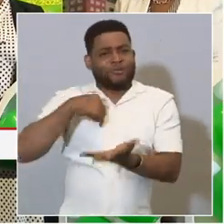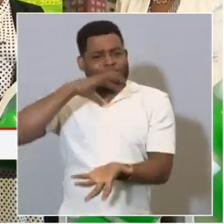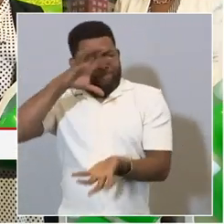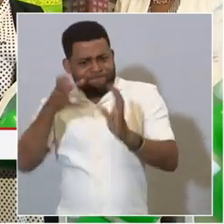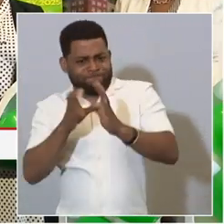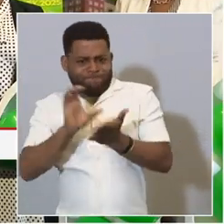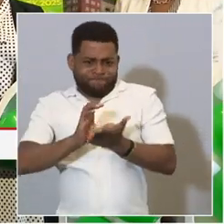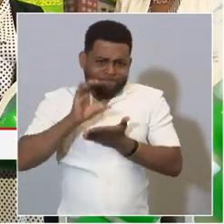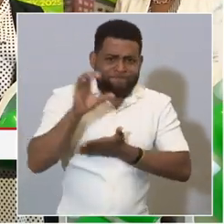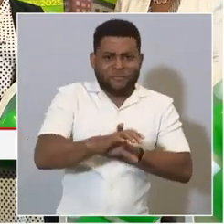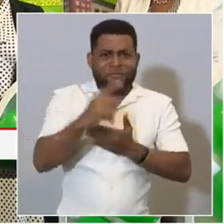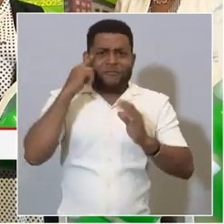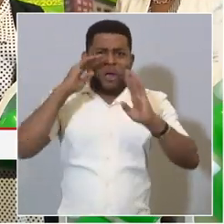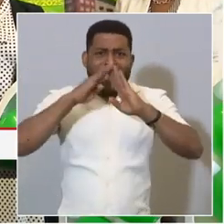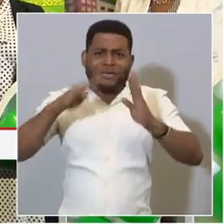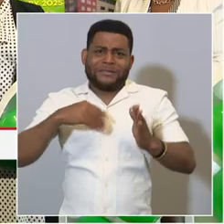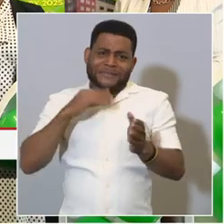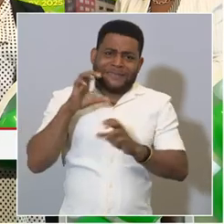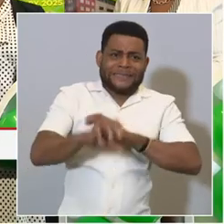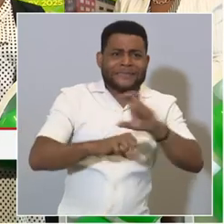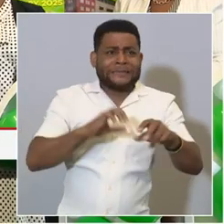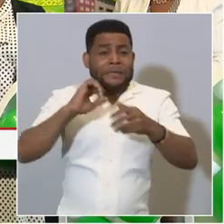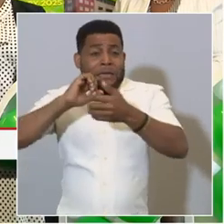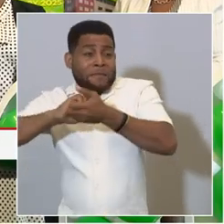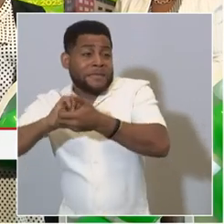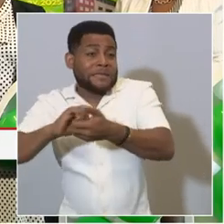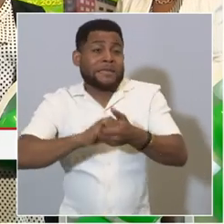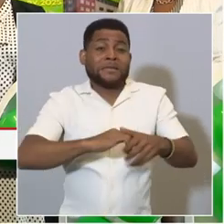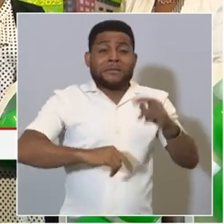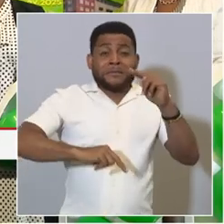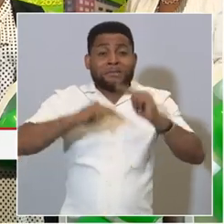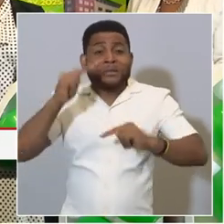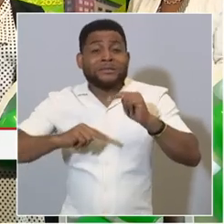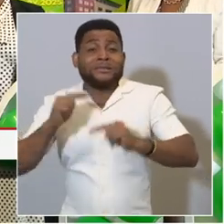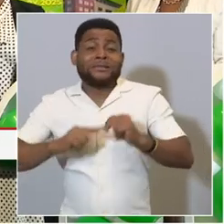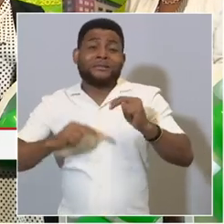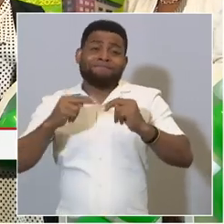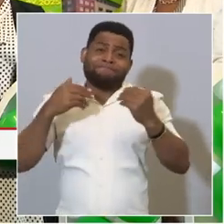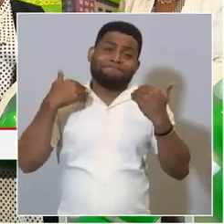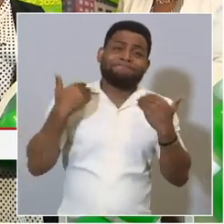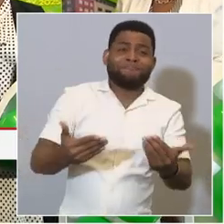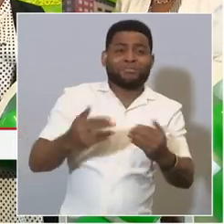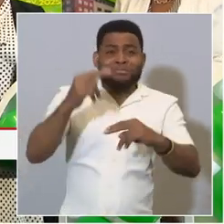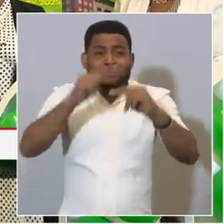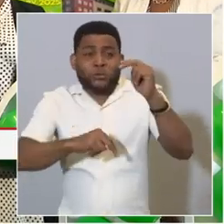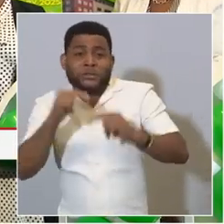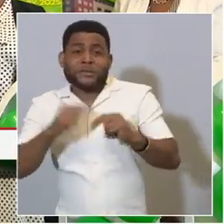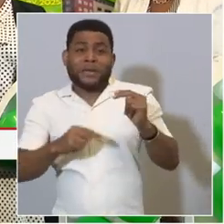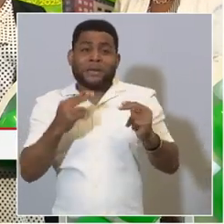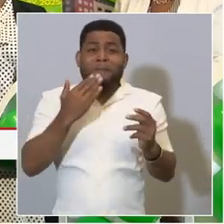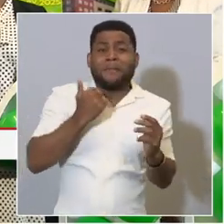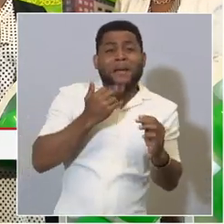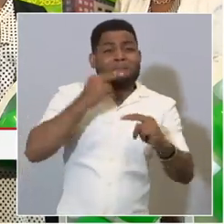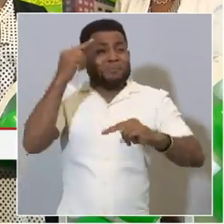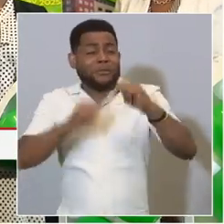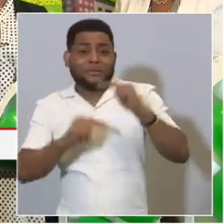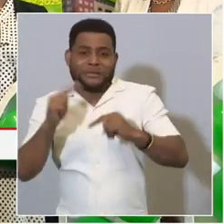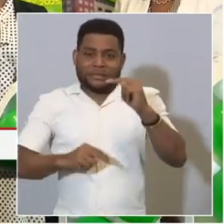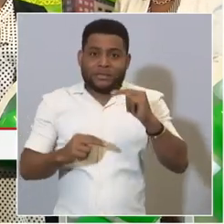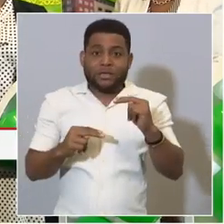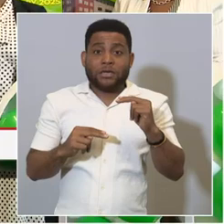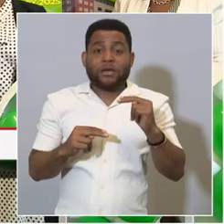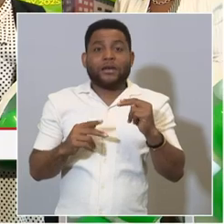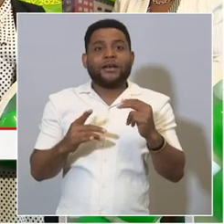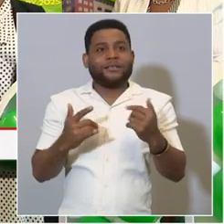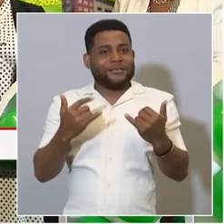the district to build, baby, build. We built across all 8 wards. We built at Walter Reed